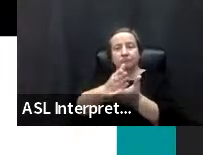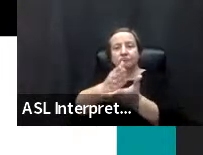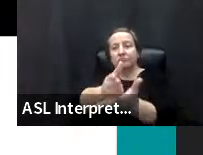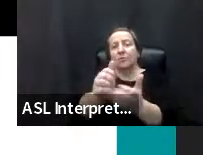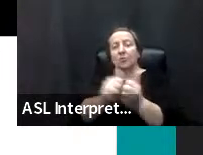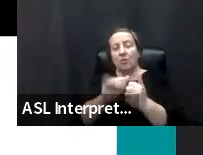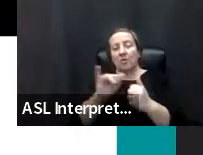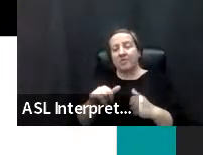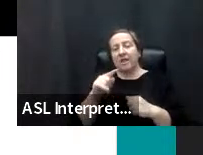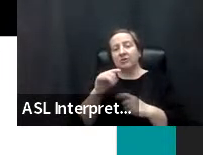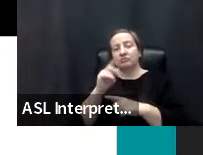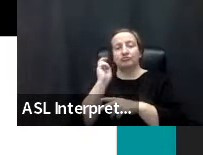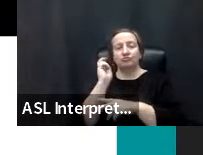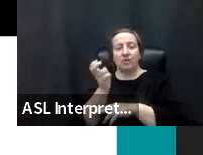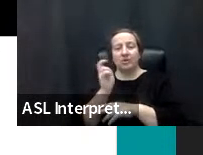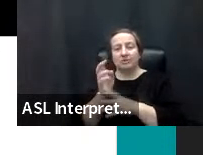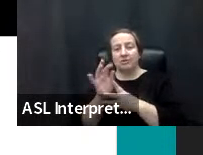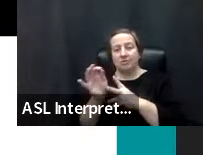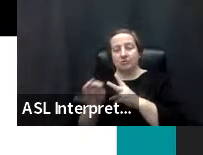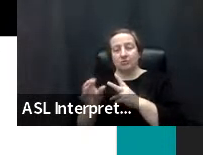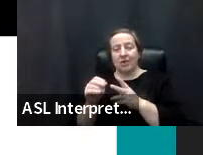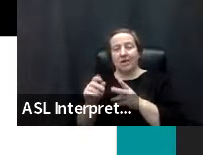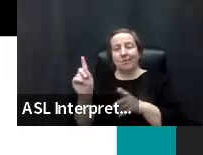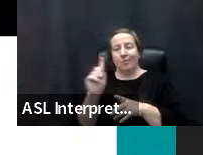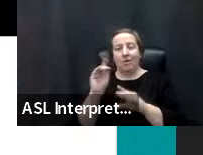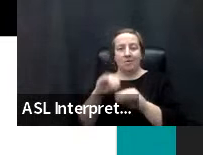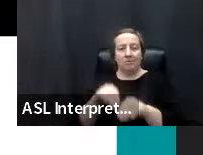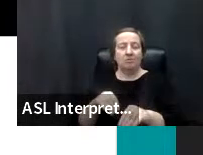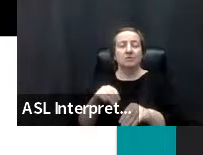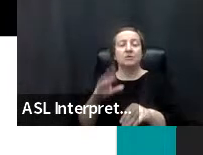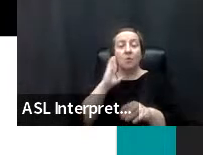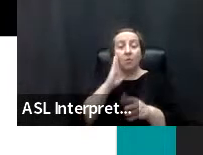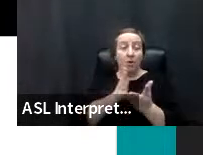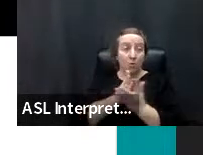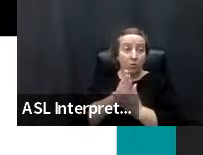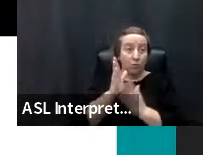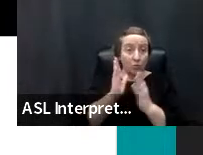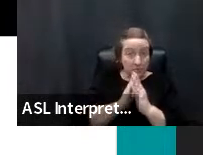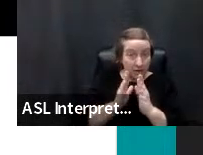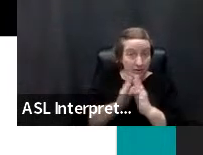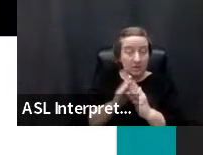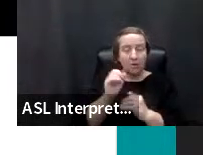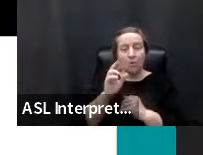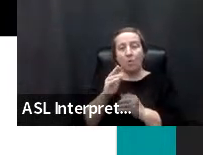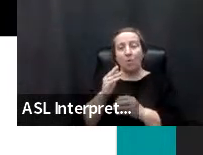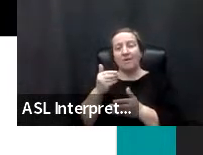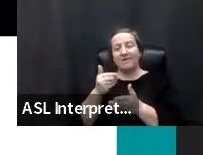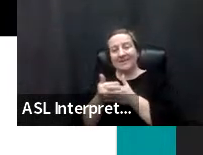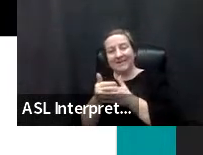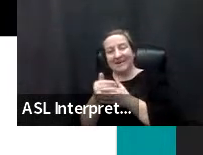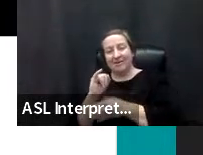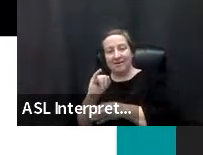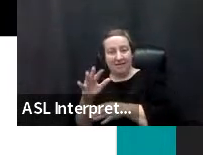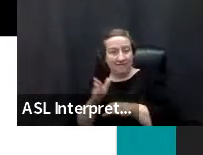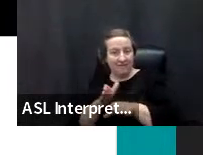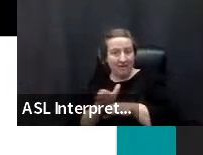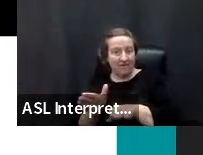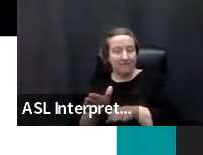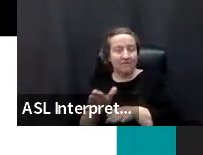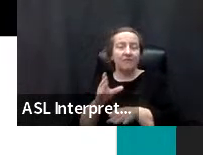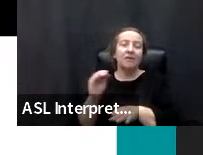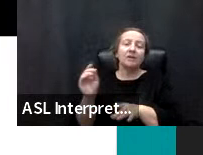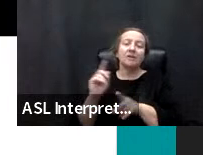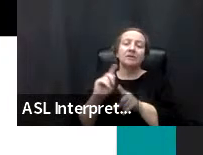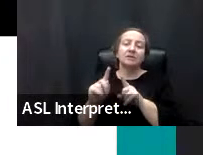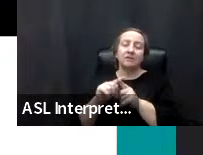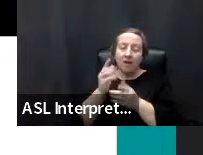and alignment options. So the alignment options are either going through downtown or hugging I-5, and various